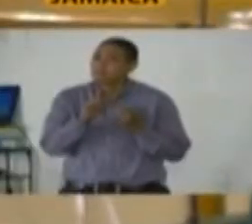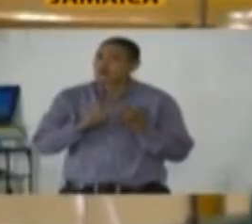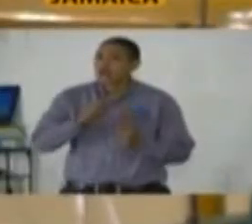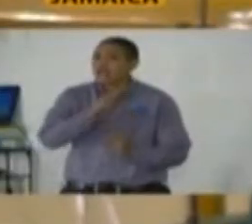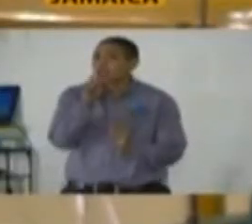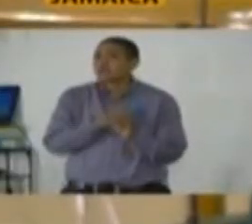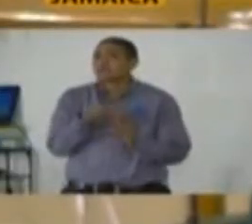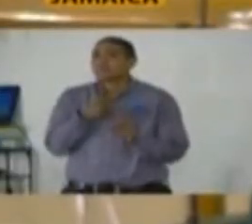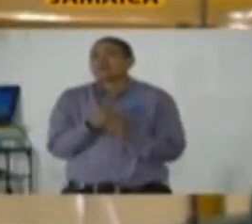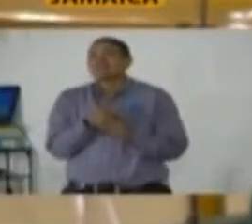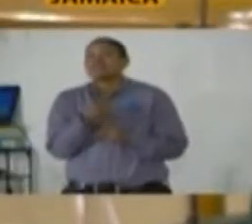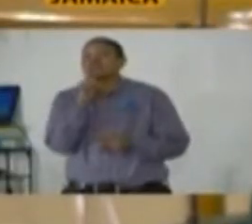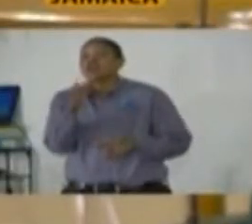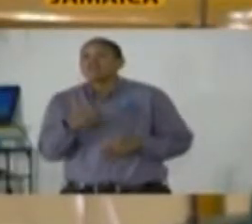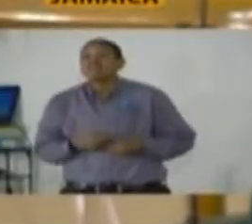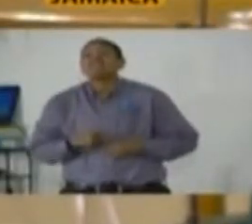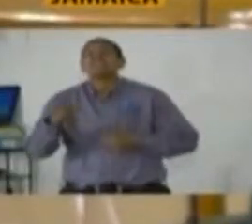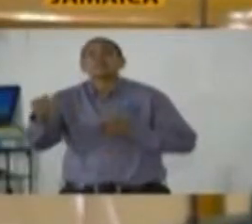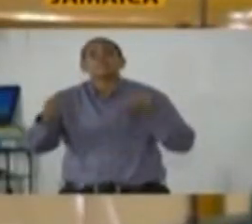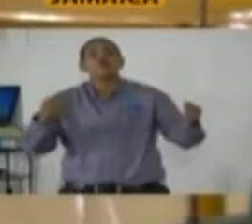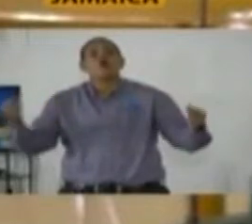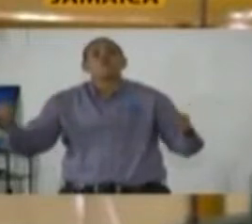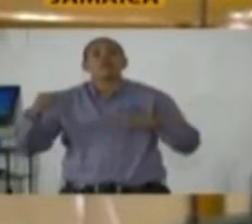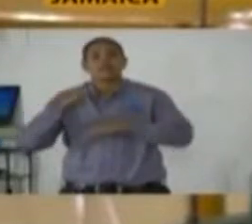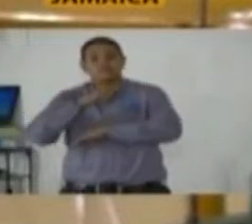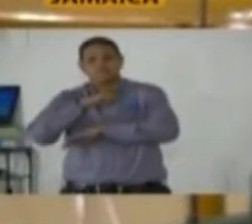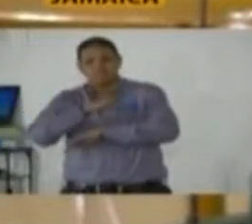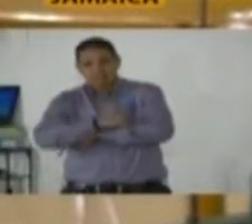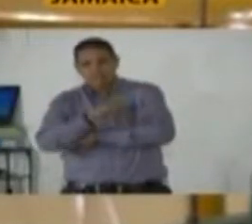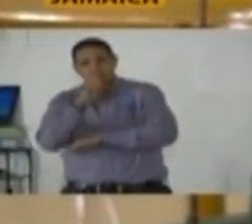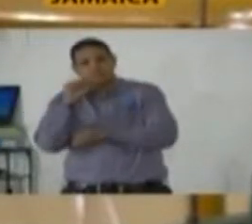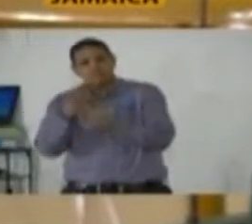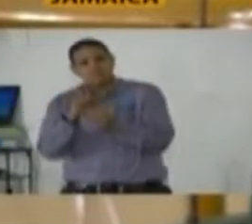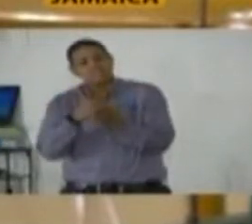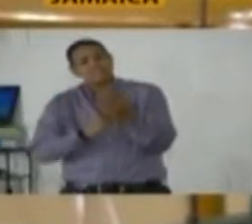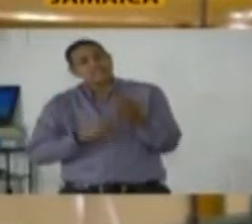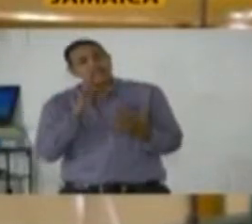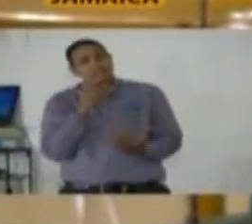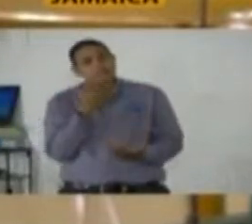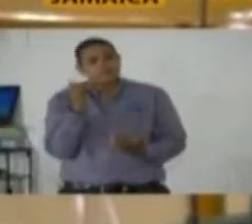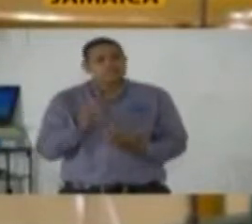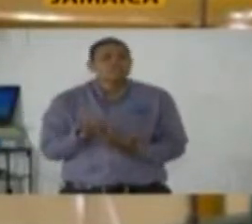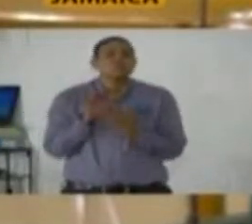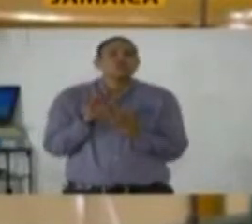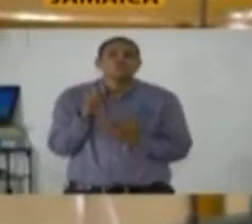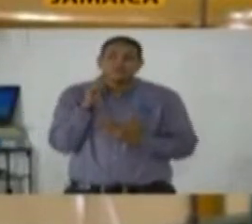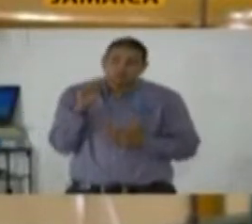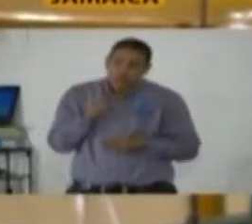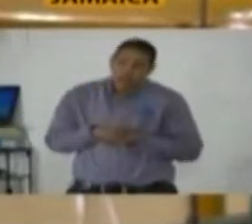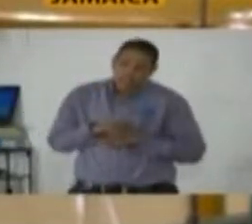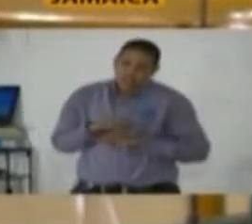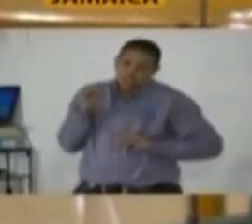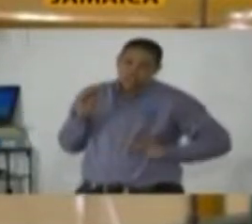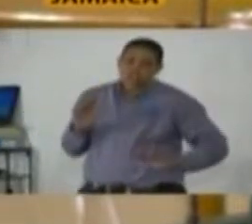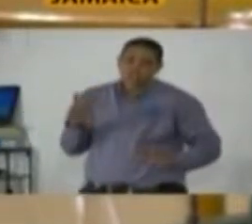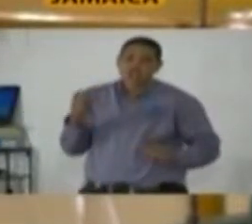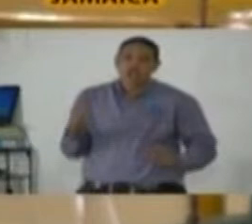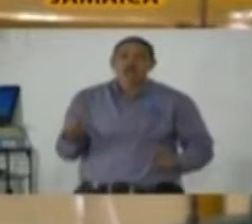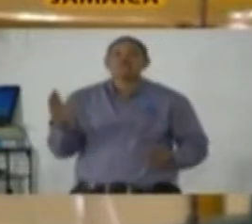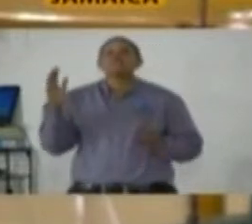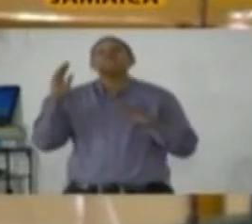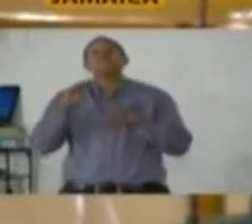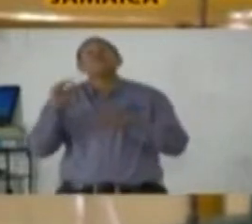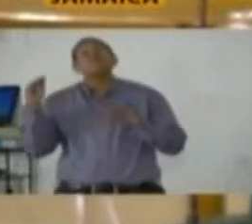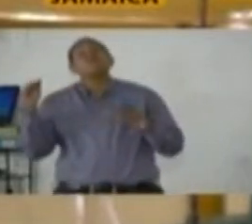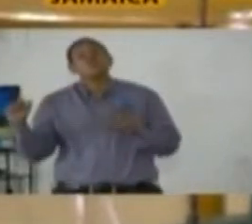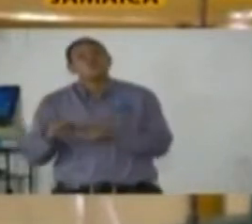of the redeployment platform, which is designed to identify the best specialization for each teacher. Teacher training